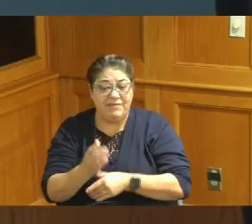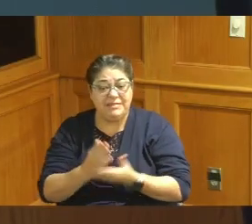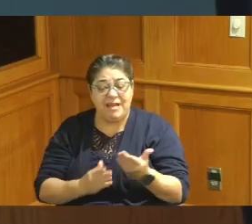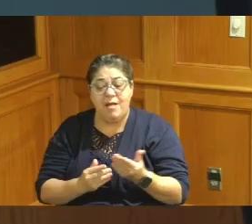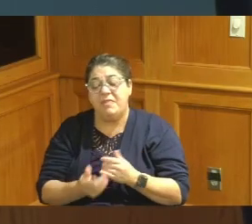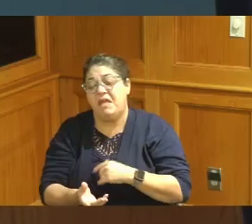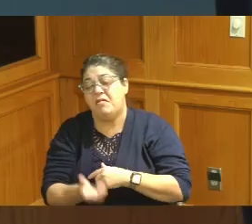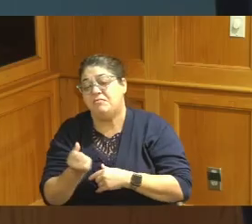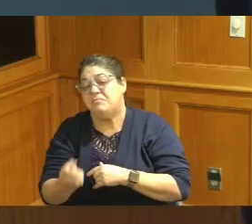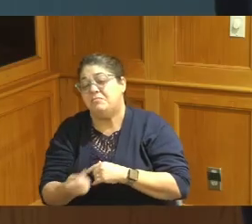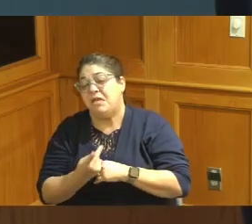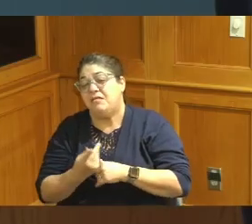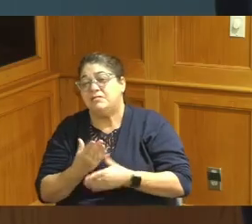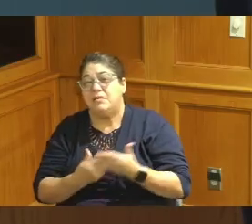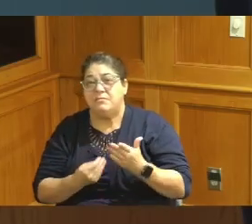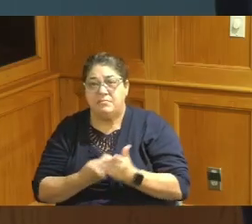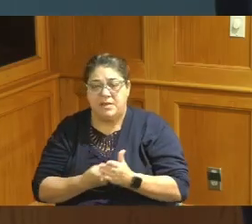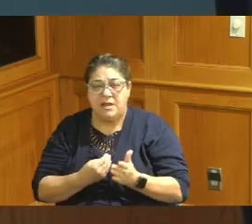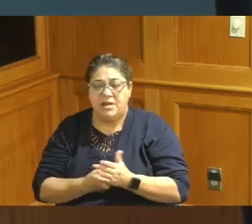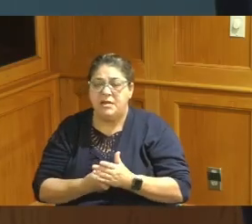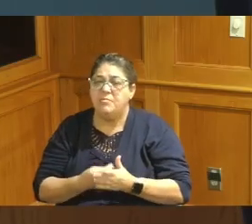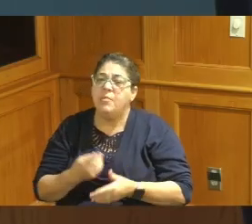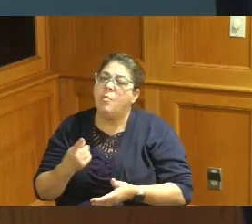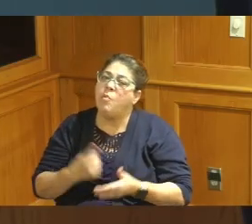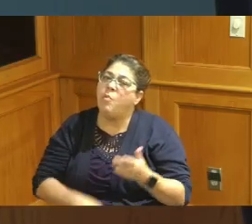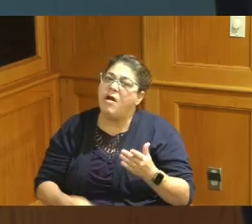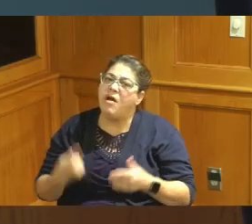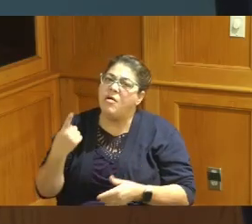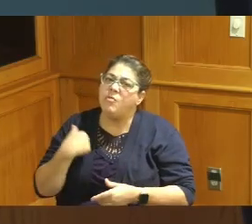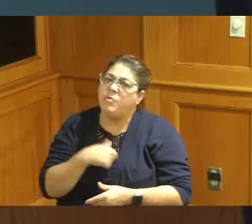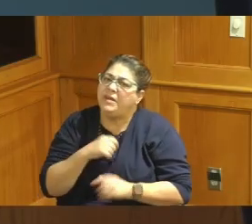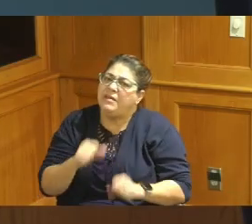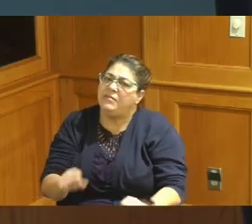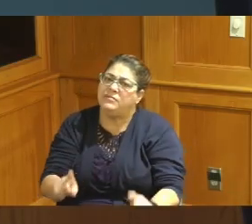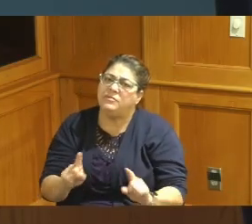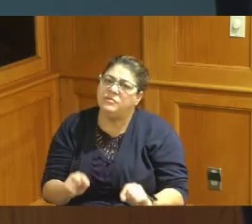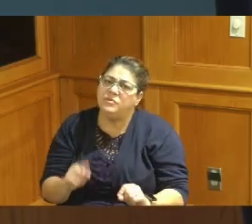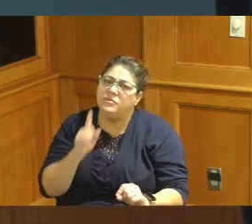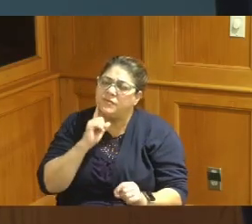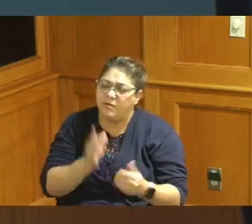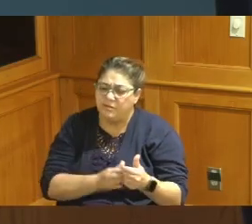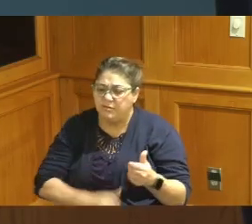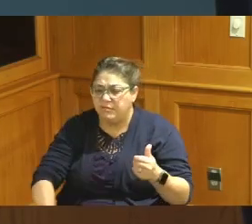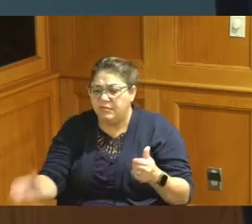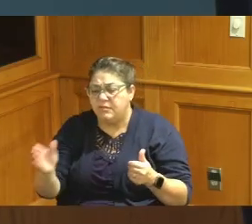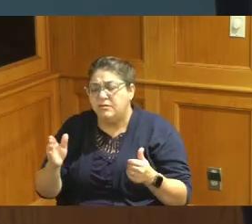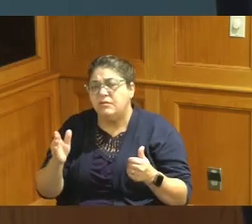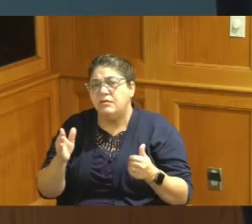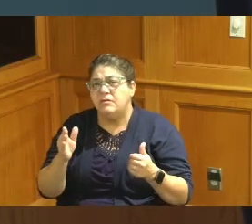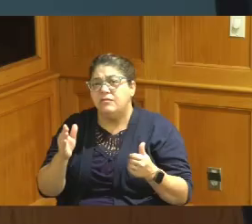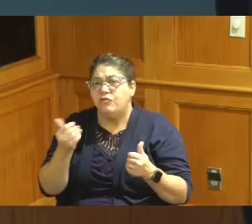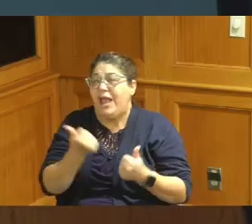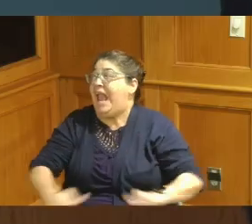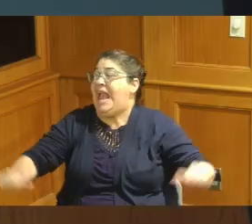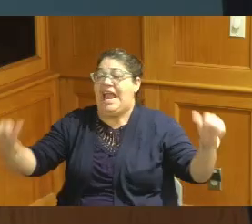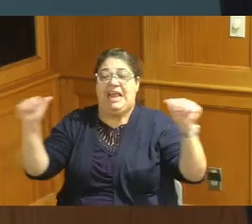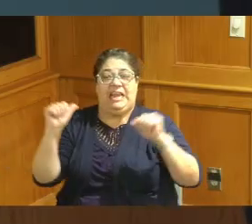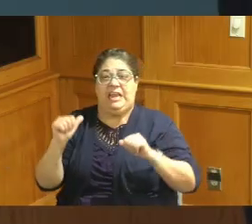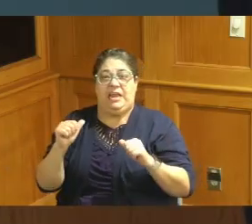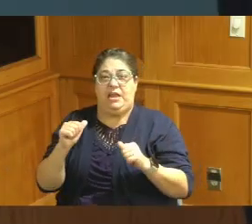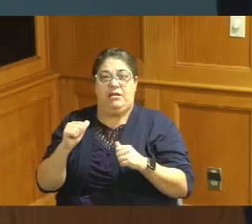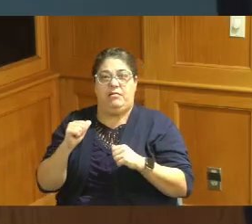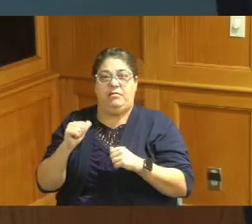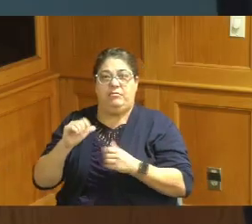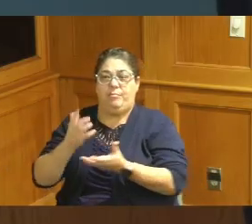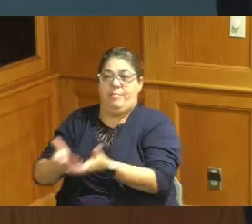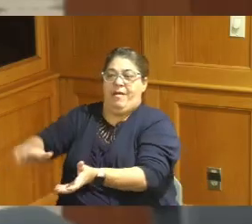strategy that you're aware of to address the need ongoing from any jurisdiction or any pot of money that's